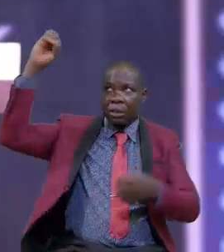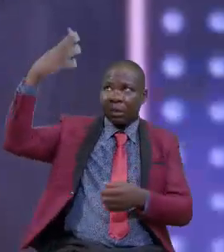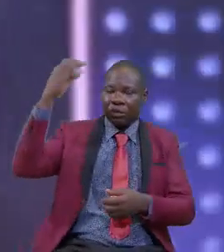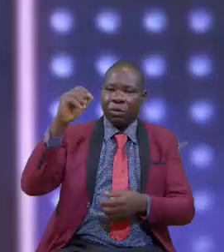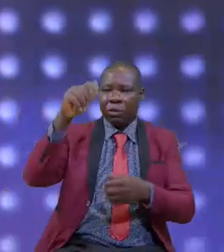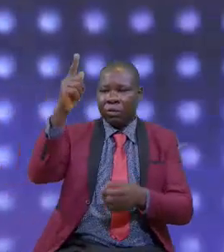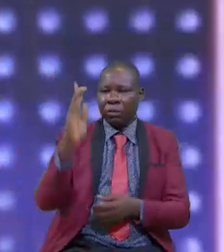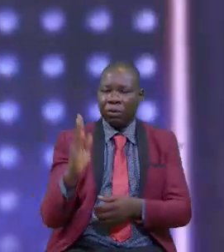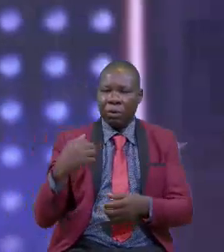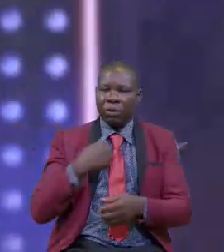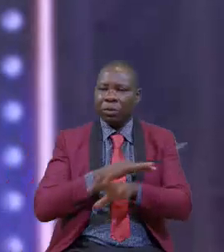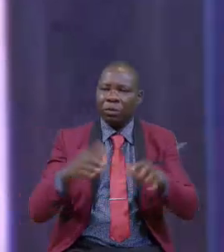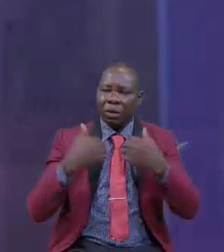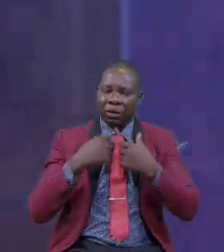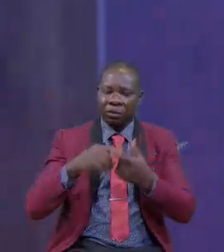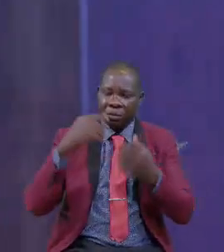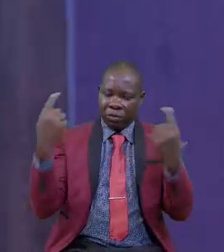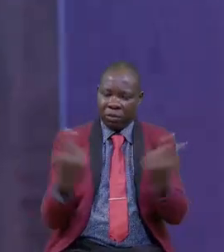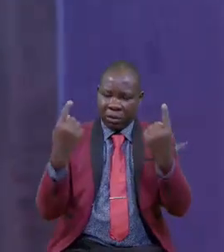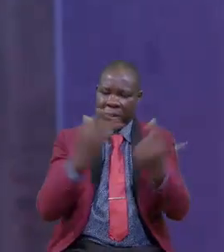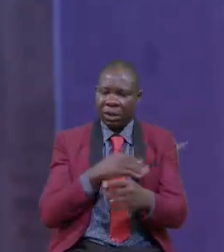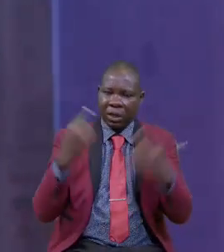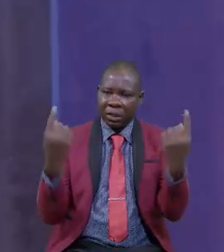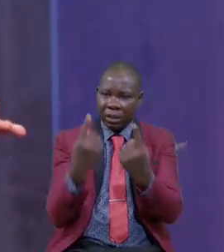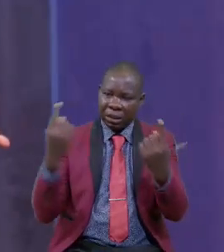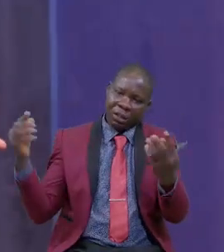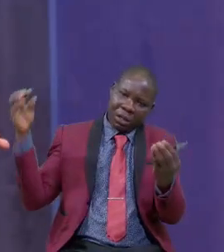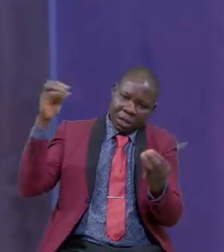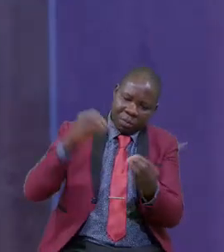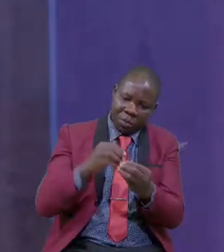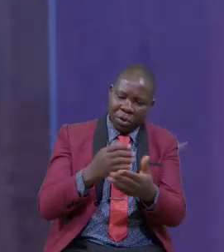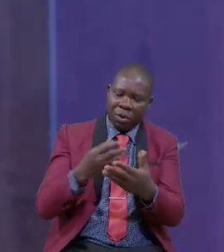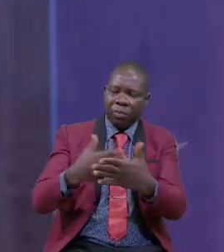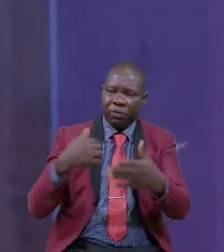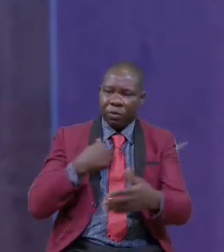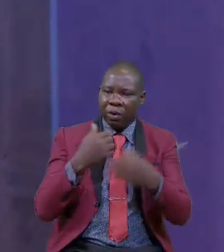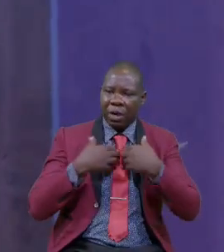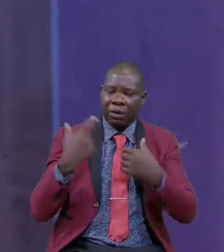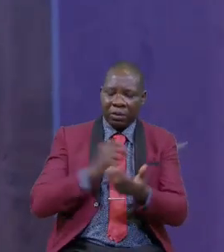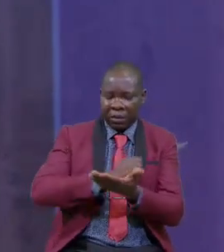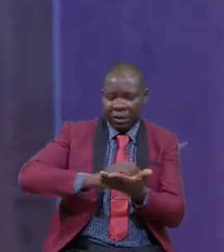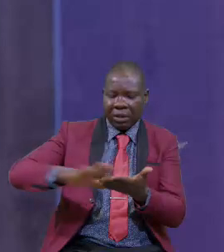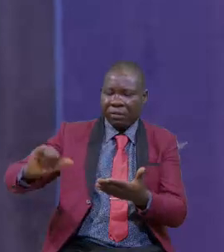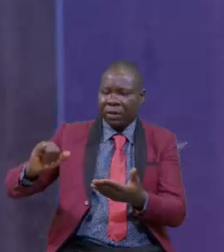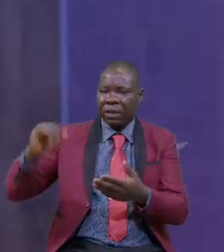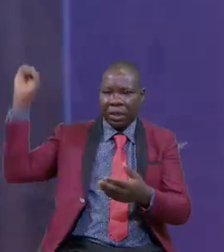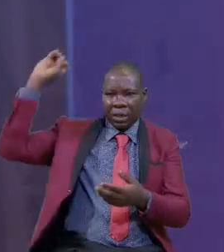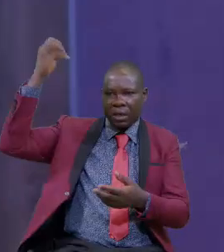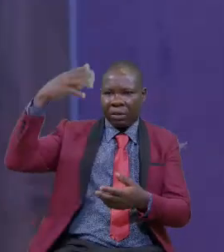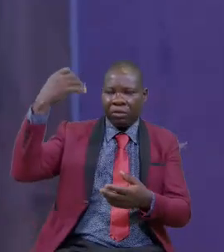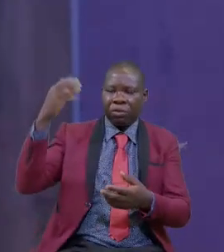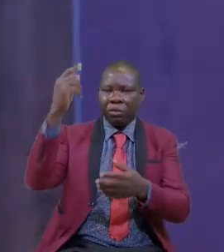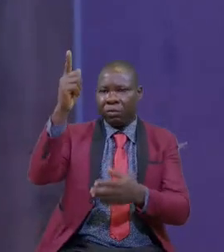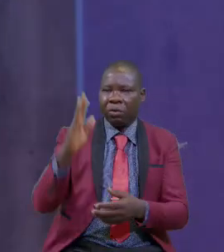more before we have the sanctifying grace of God. Now is the accepted time.